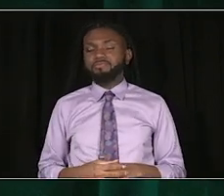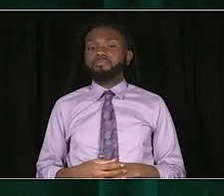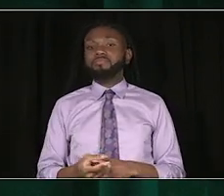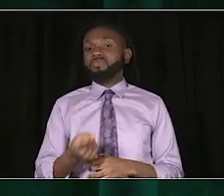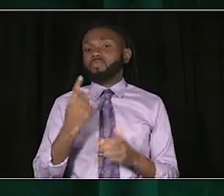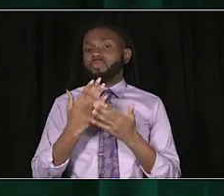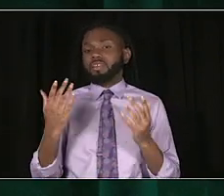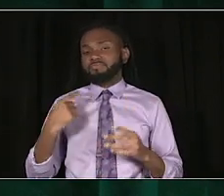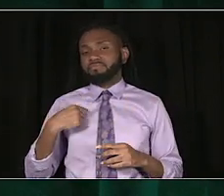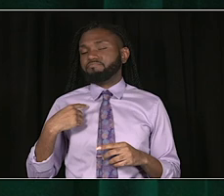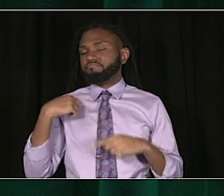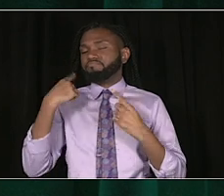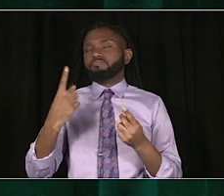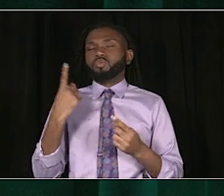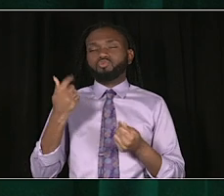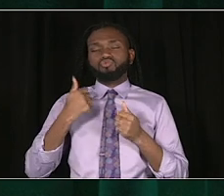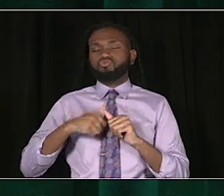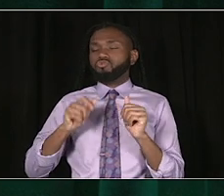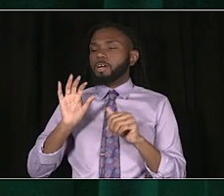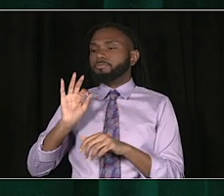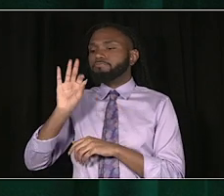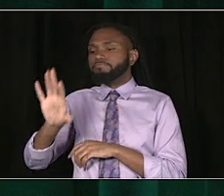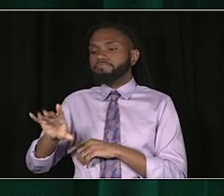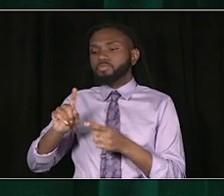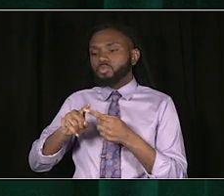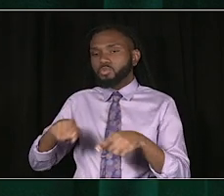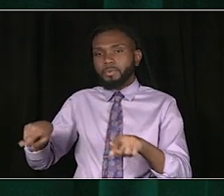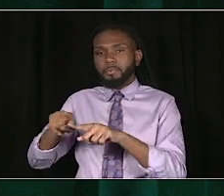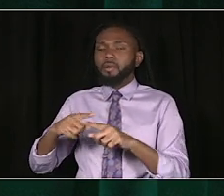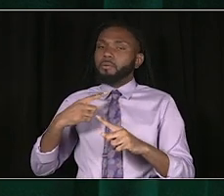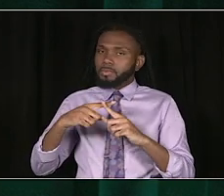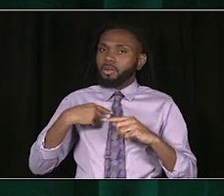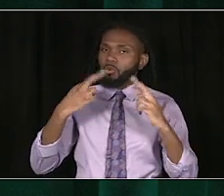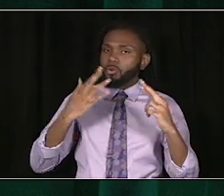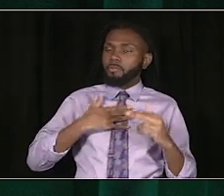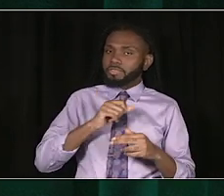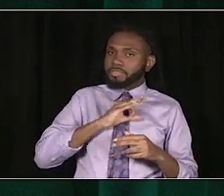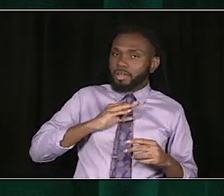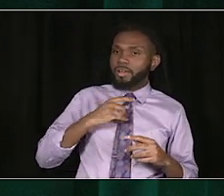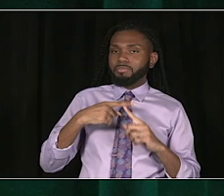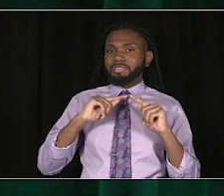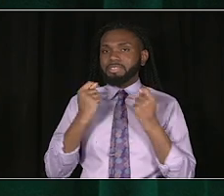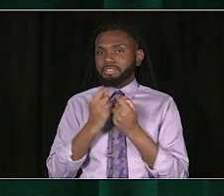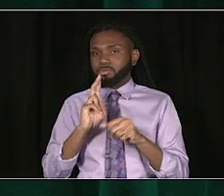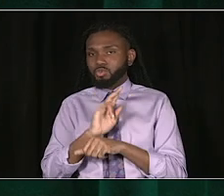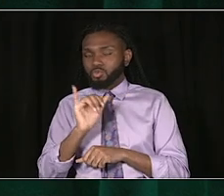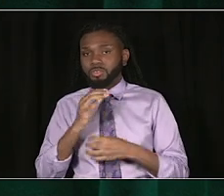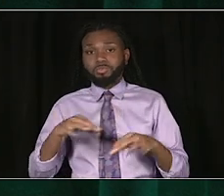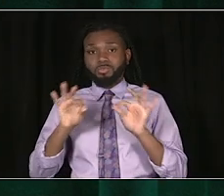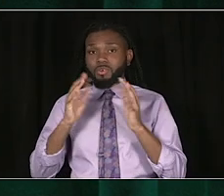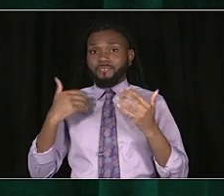I always try to instill with them, and I think, I hope my staff, my team sees it well, is